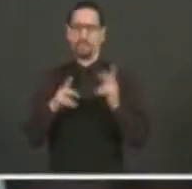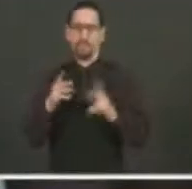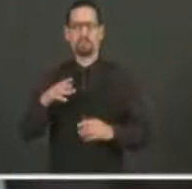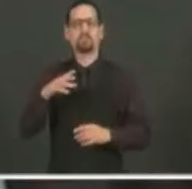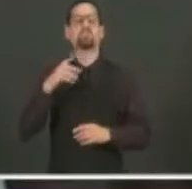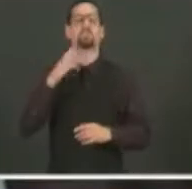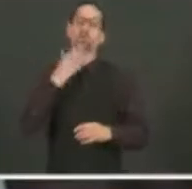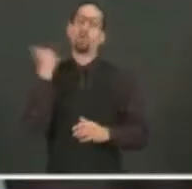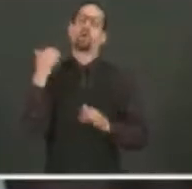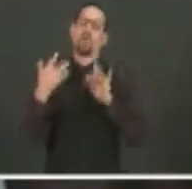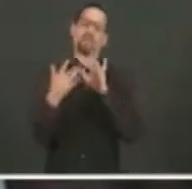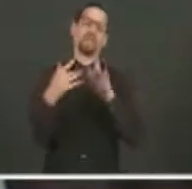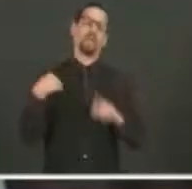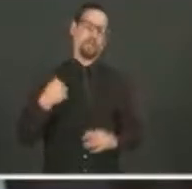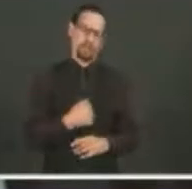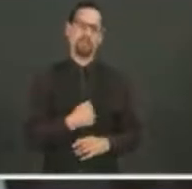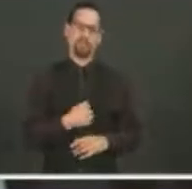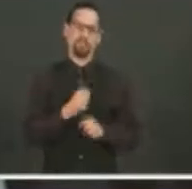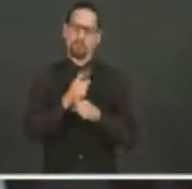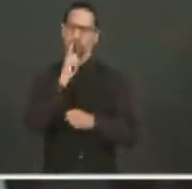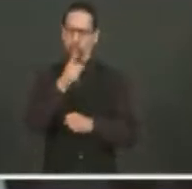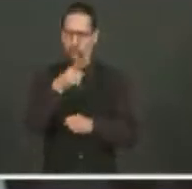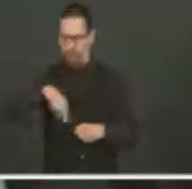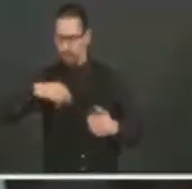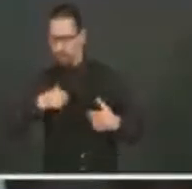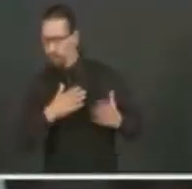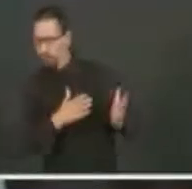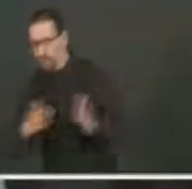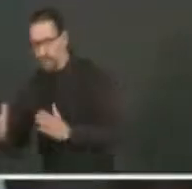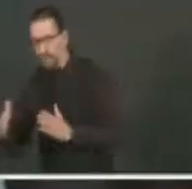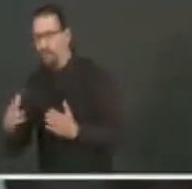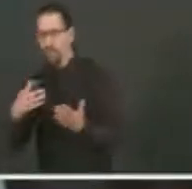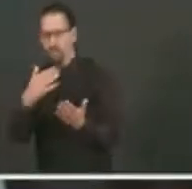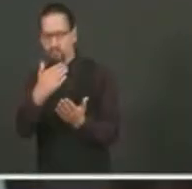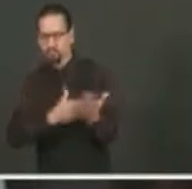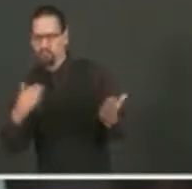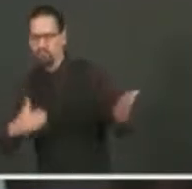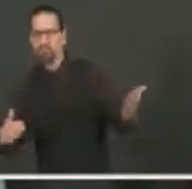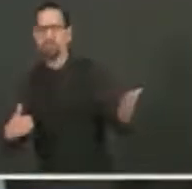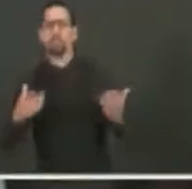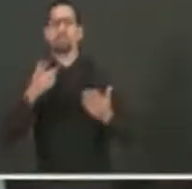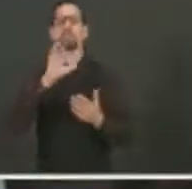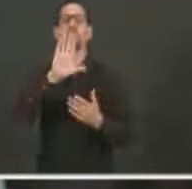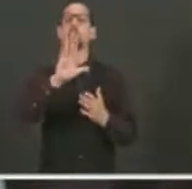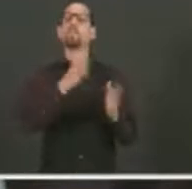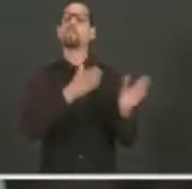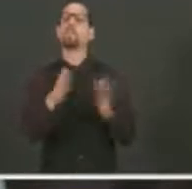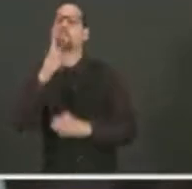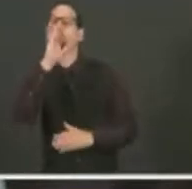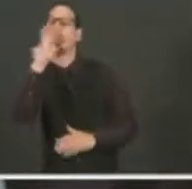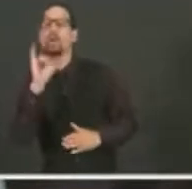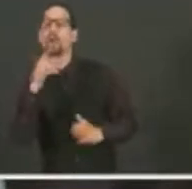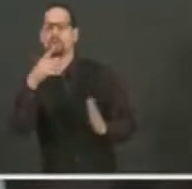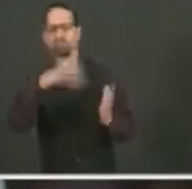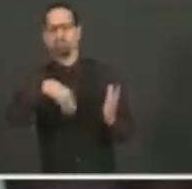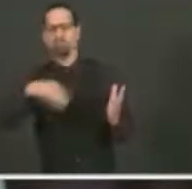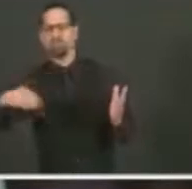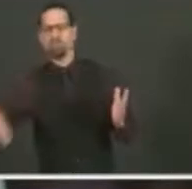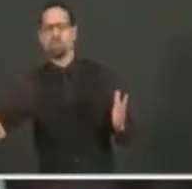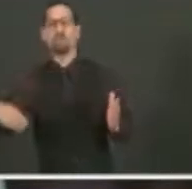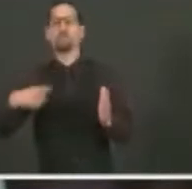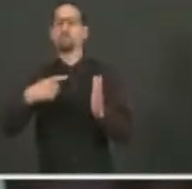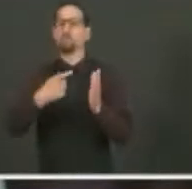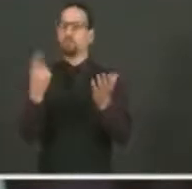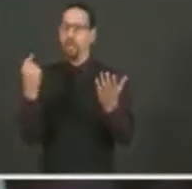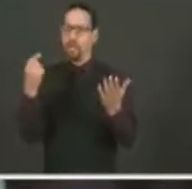we need you to be in touch with us. We wanna understand how you're gonna go about it, and we might require you to give